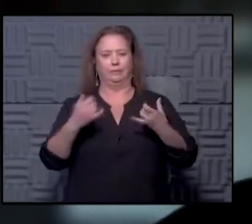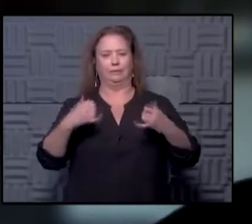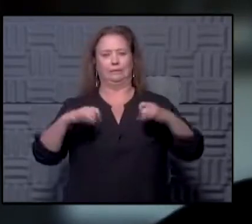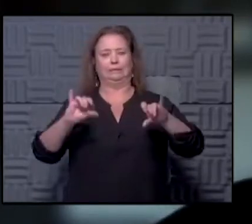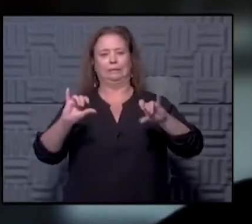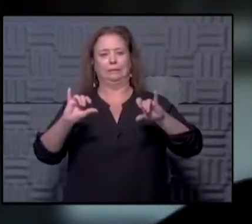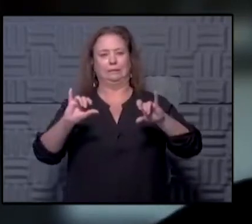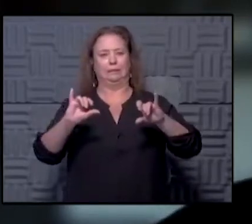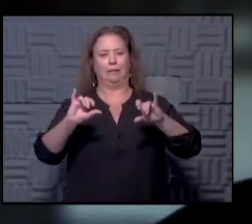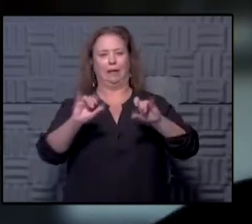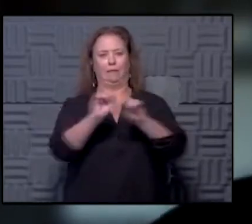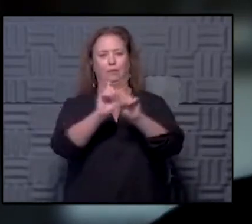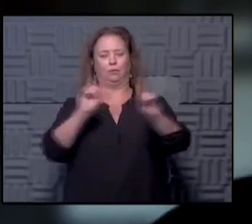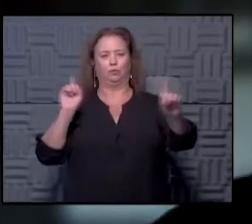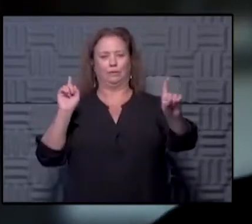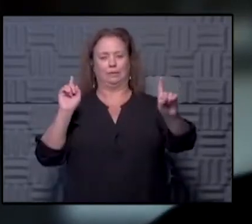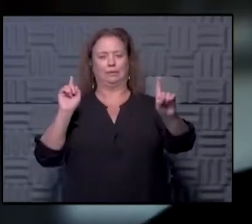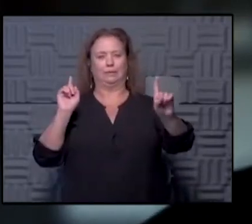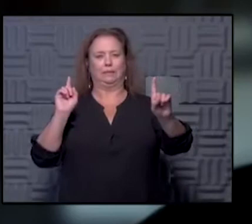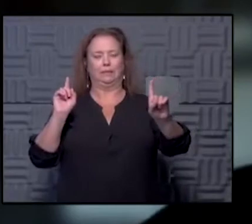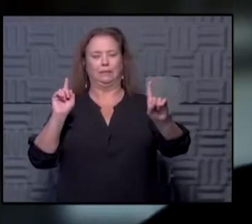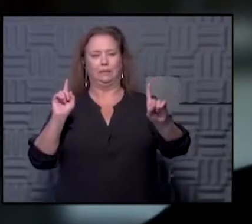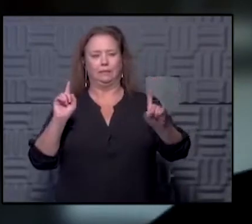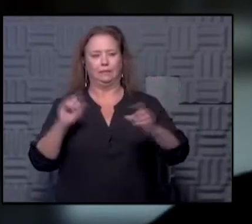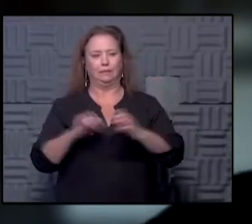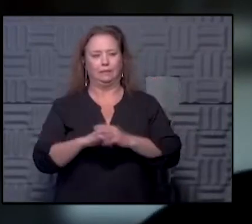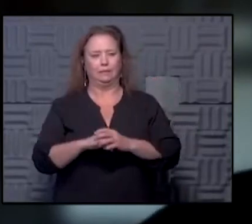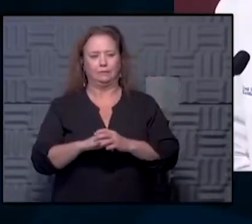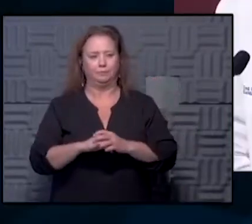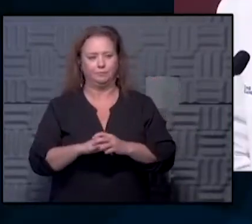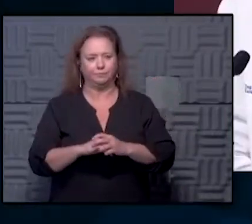a social distance and math. I don't know how.